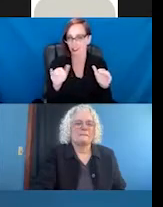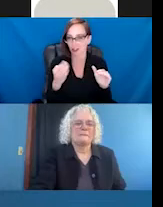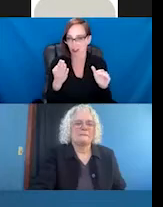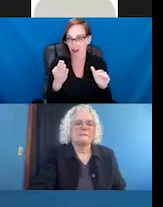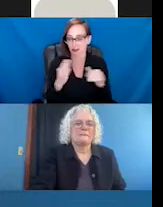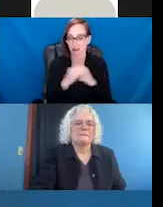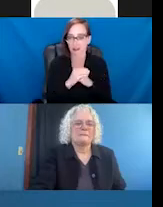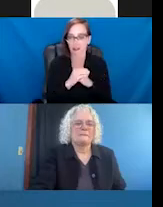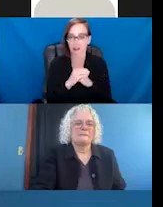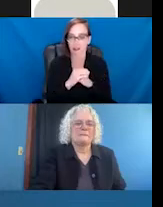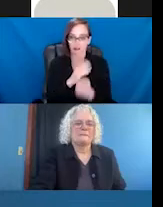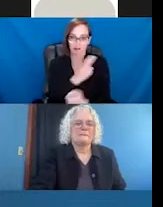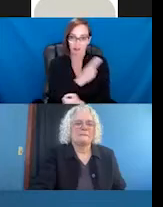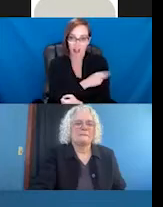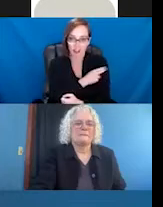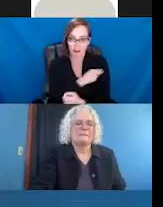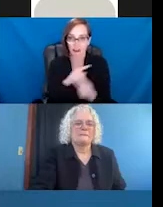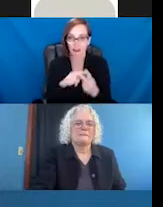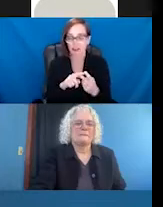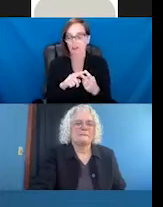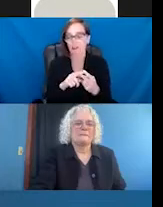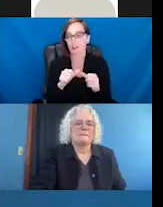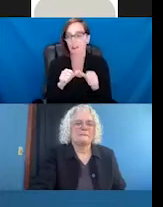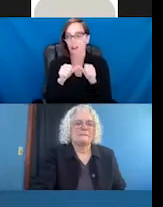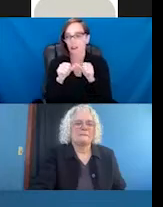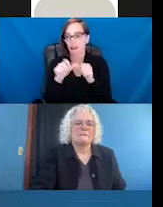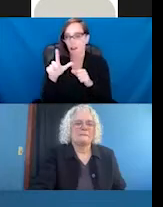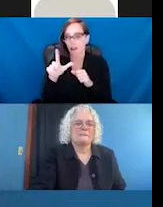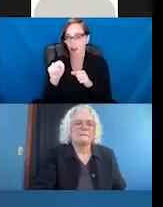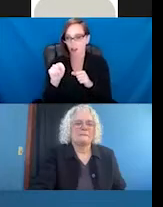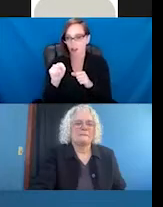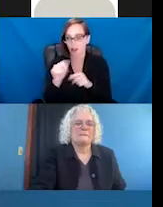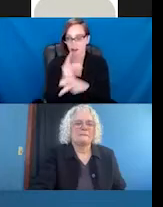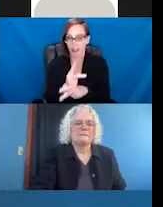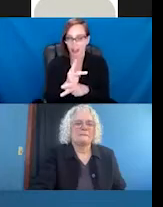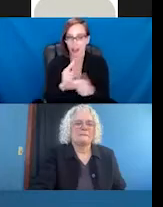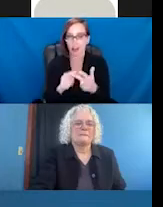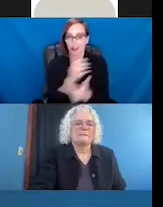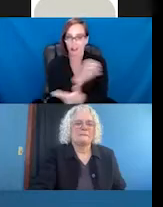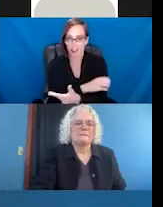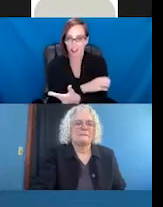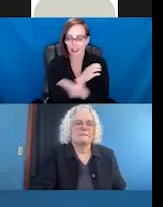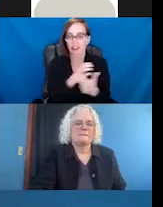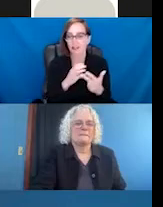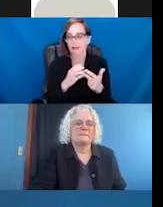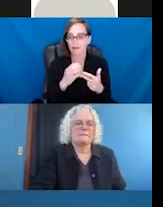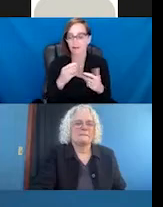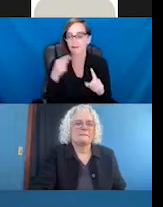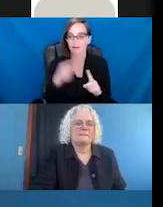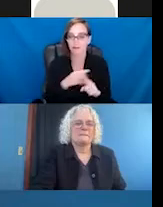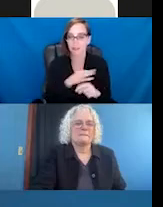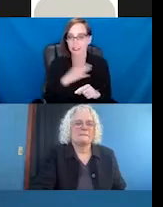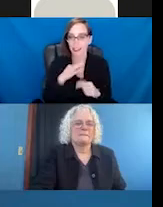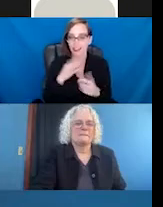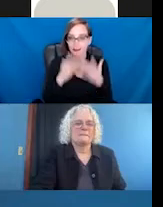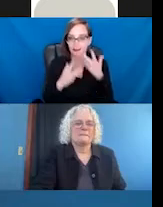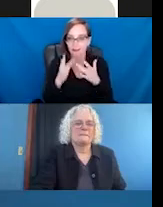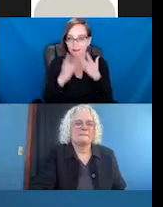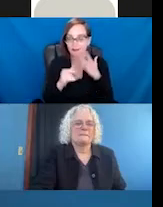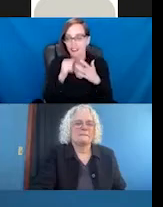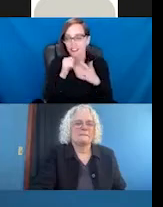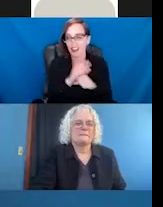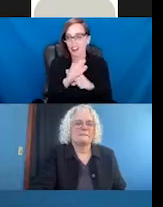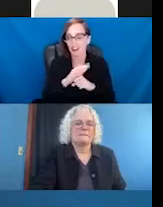In hospitals, long-term care, home care, and clinics, they're chronically understaffed, underprotected, underappreciated,